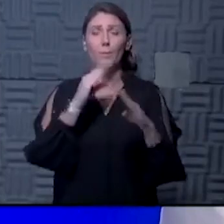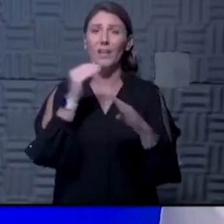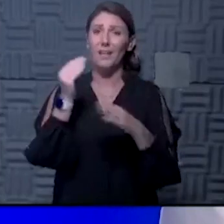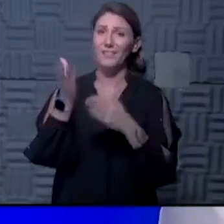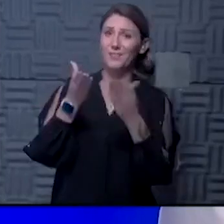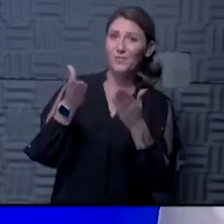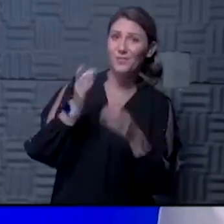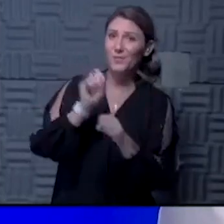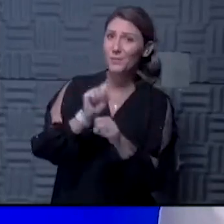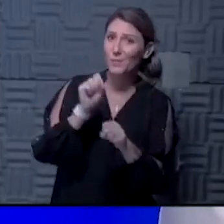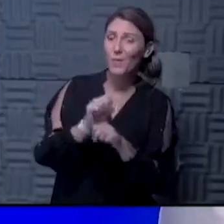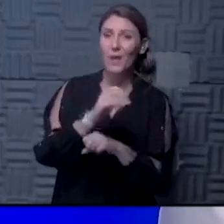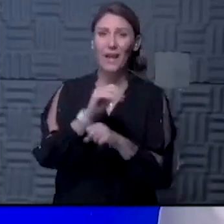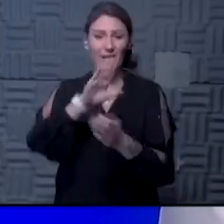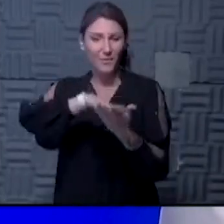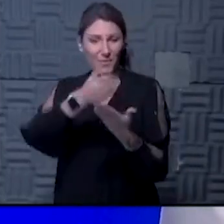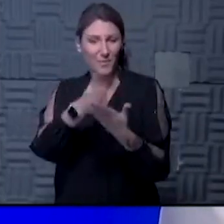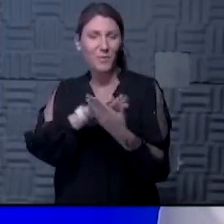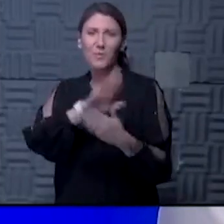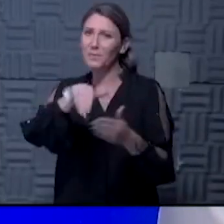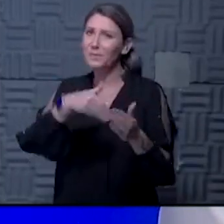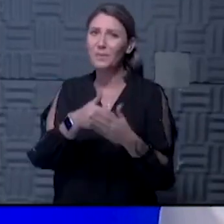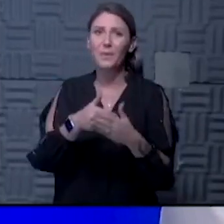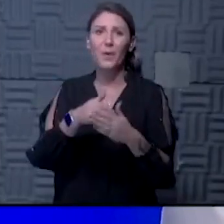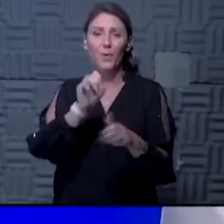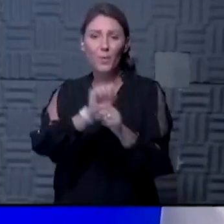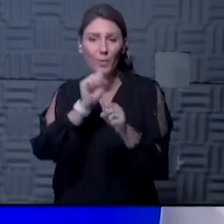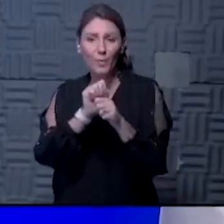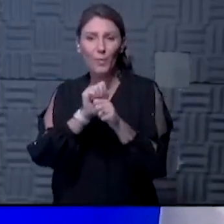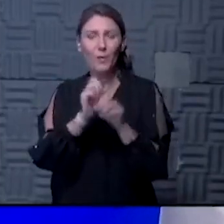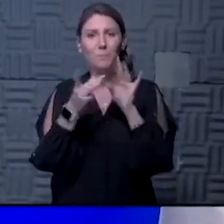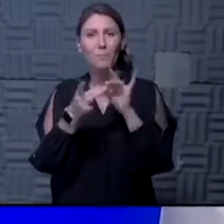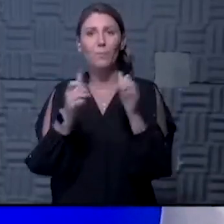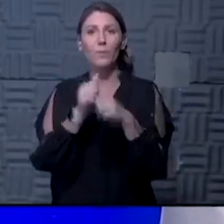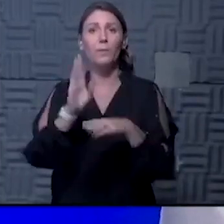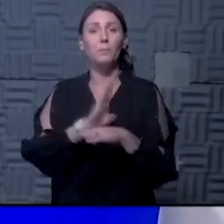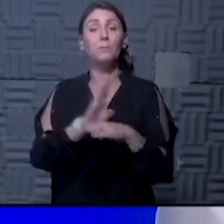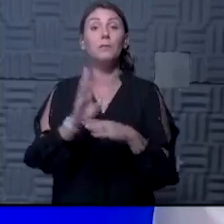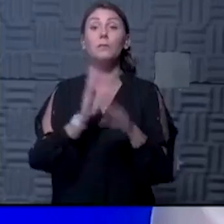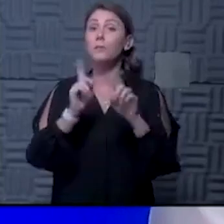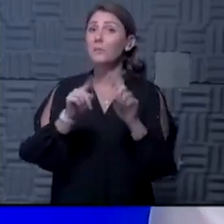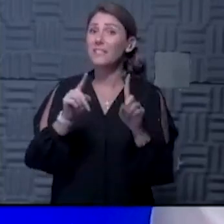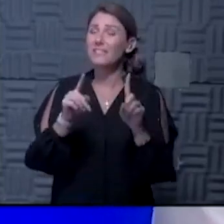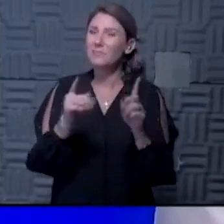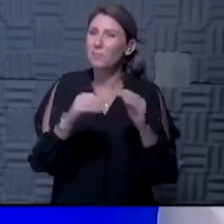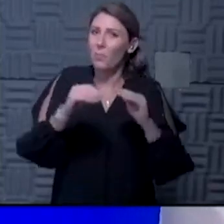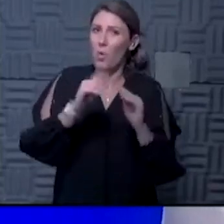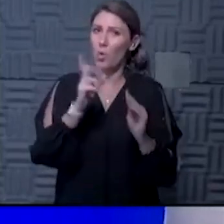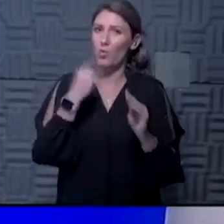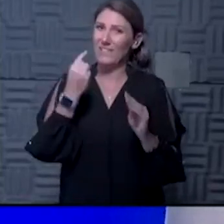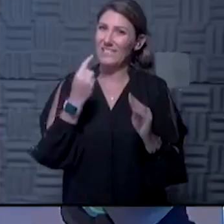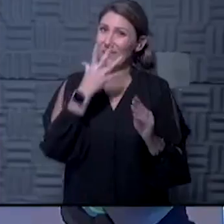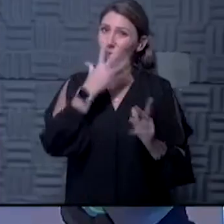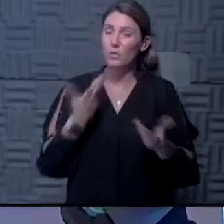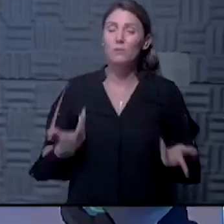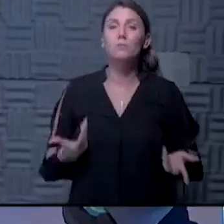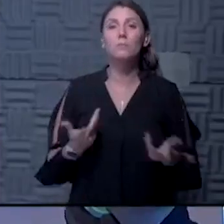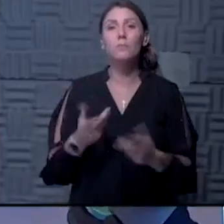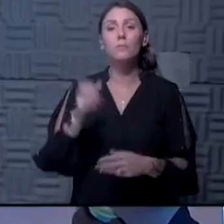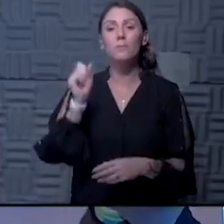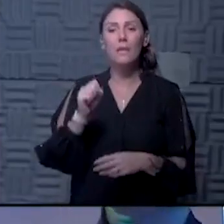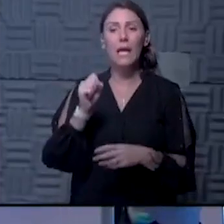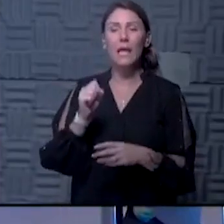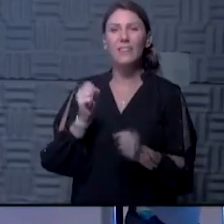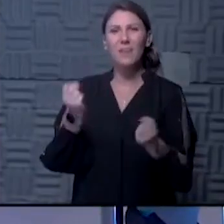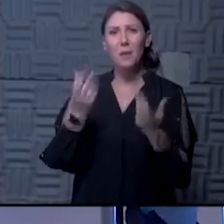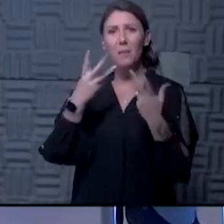our servers to work, and our cooks to work, and everybody who's associated with that business. But it is just just a little bit more risky, unfortunately. Yeah, and I think the amount of virus that's